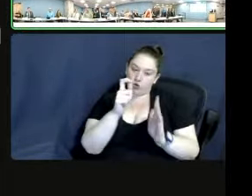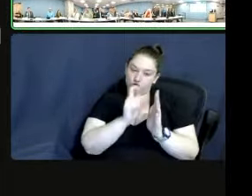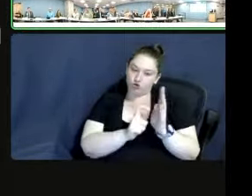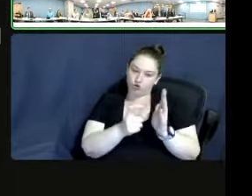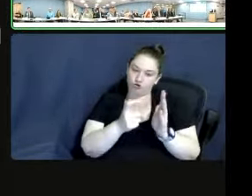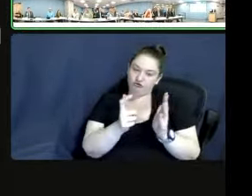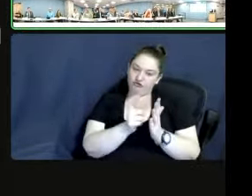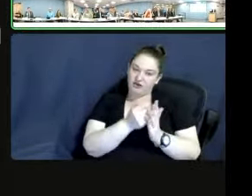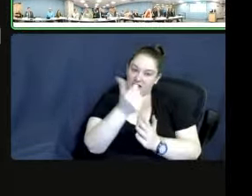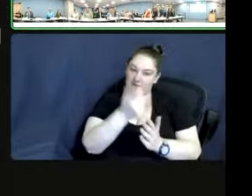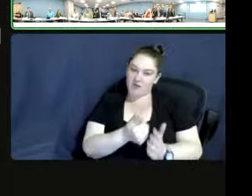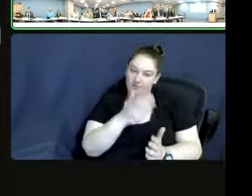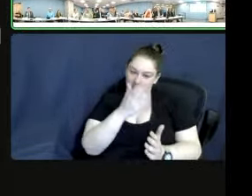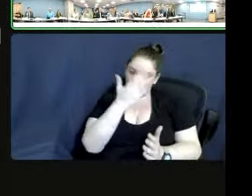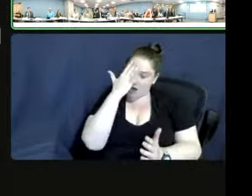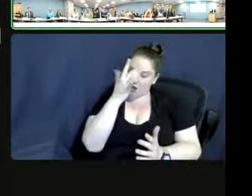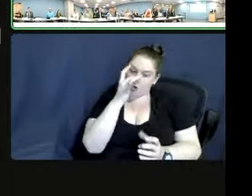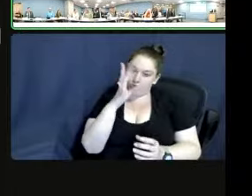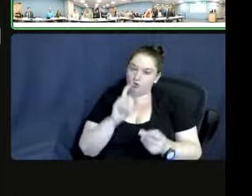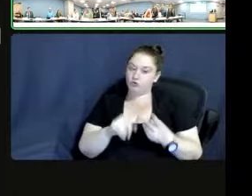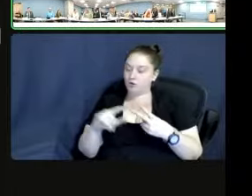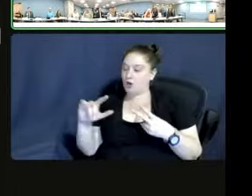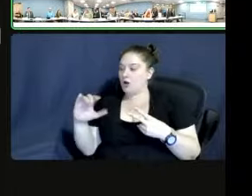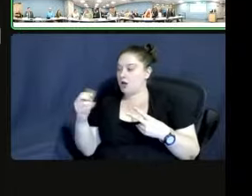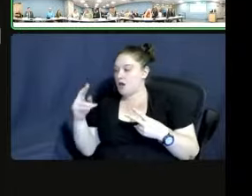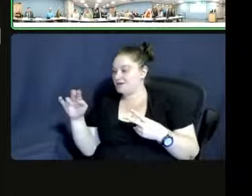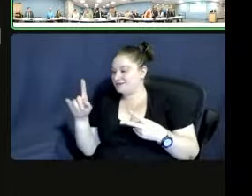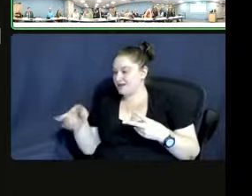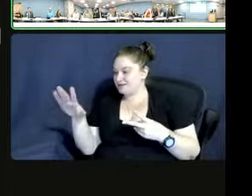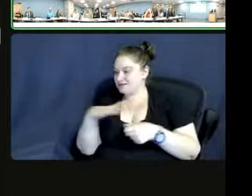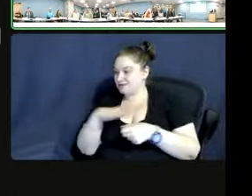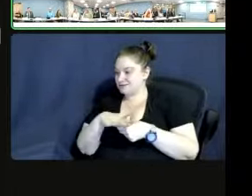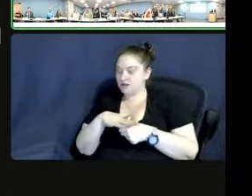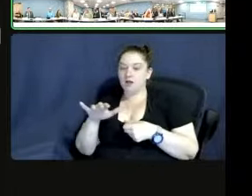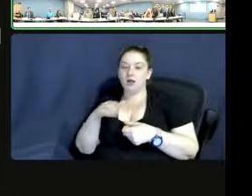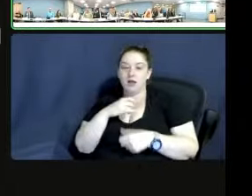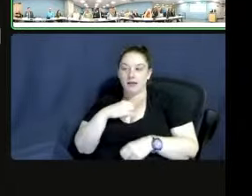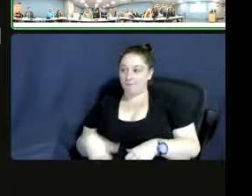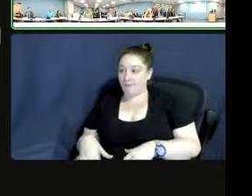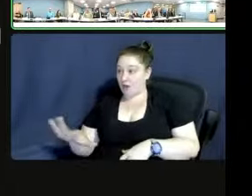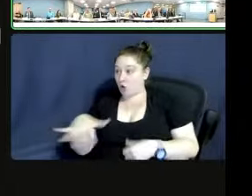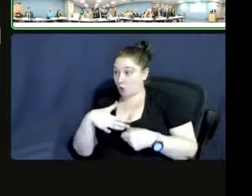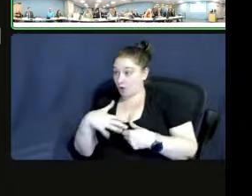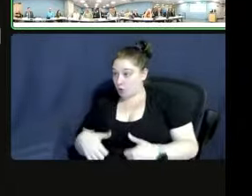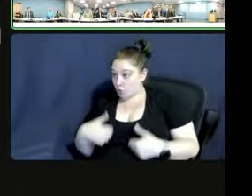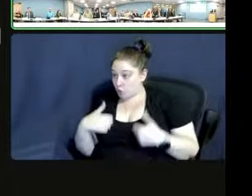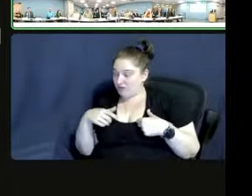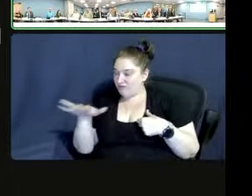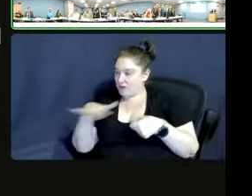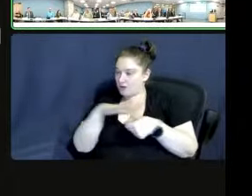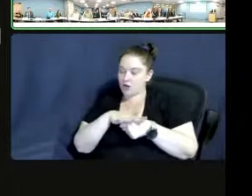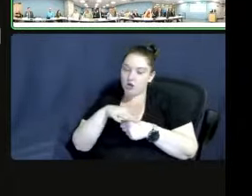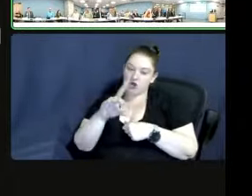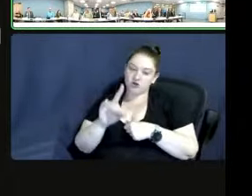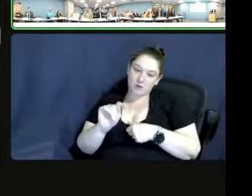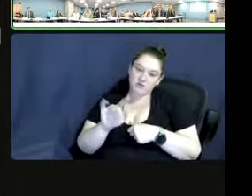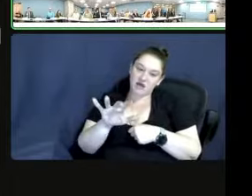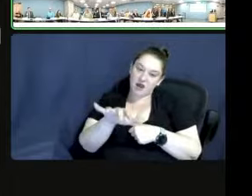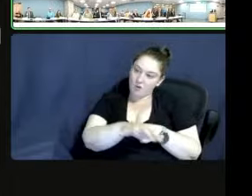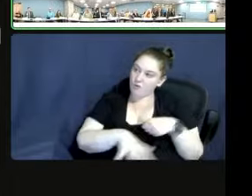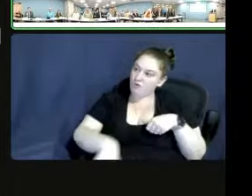town. I know Councilor Gonzalez's area of town as well. Mayor, out where you live, in the downtown area that you and I